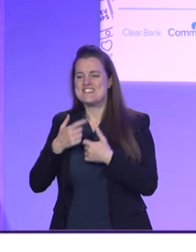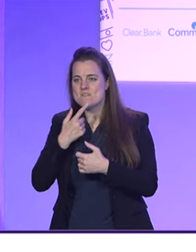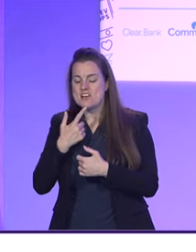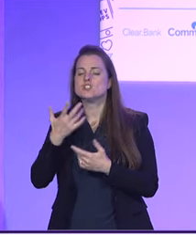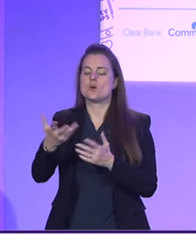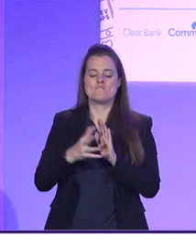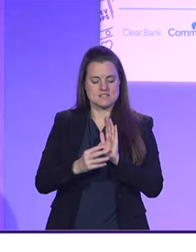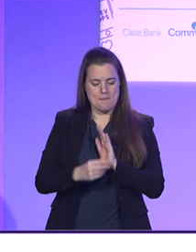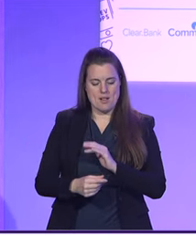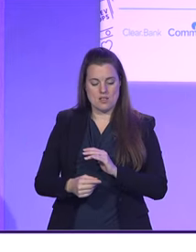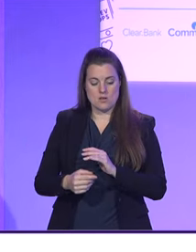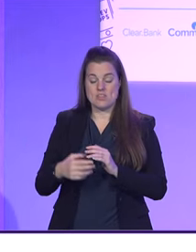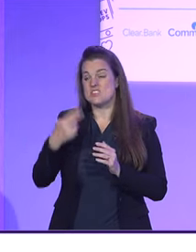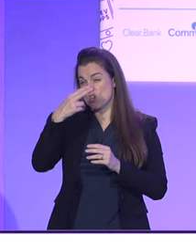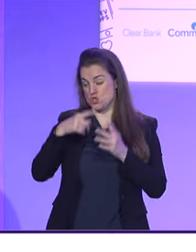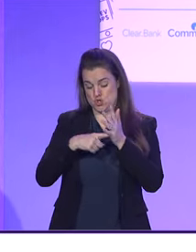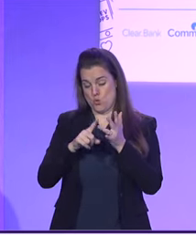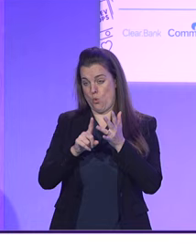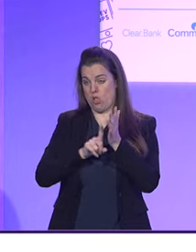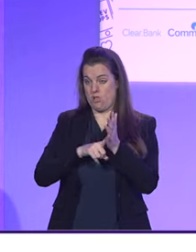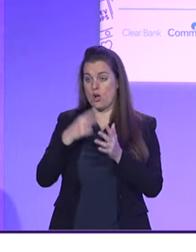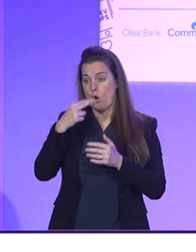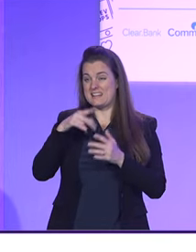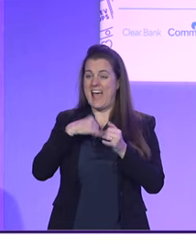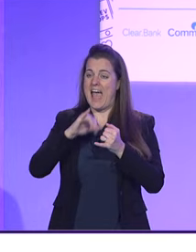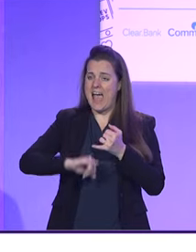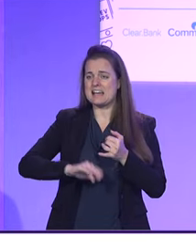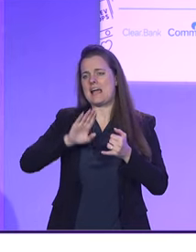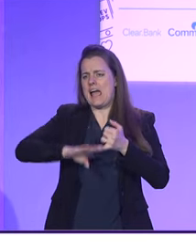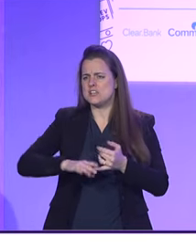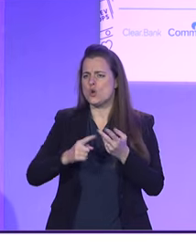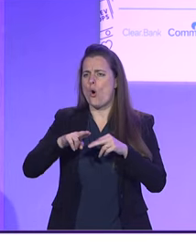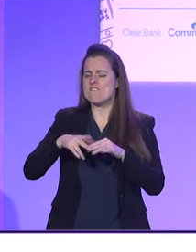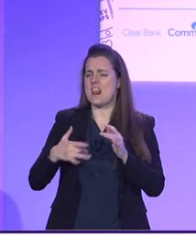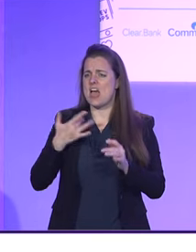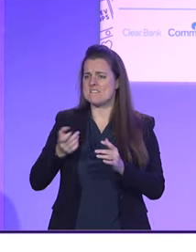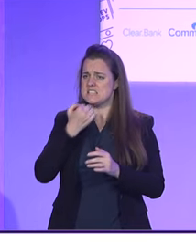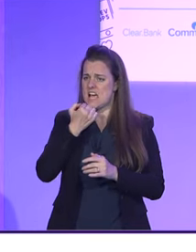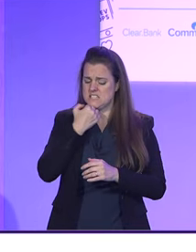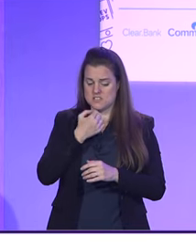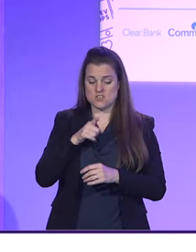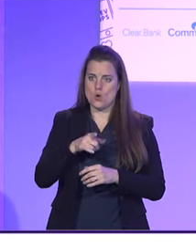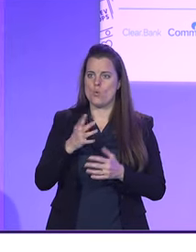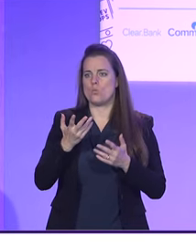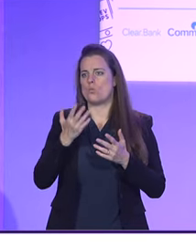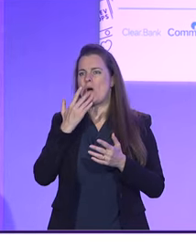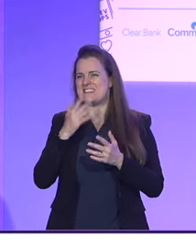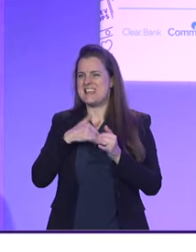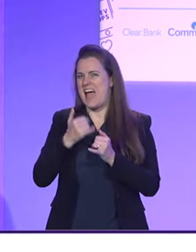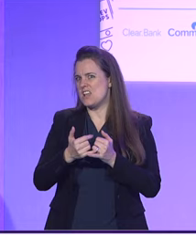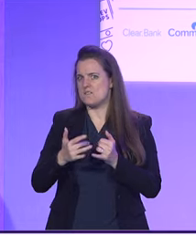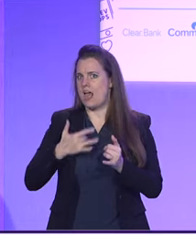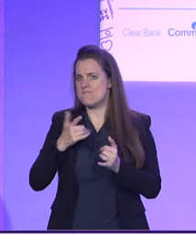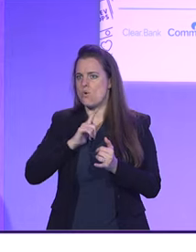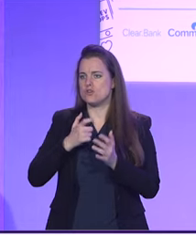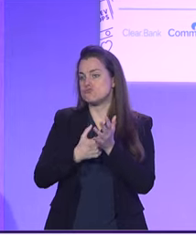for instance, there's a tool called endoflife.date, and you can go in there and you can look up when is the end of life of the Ruby version